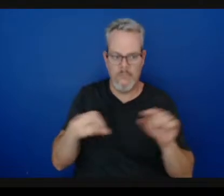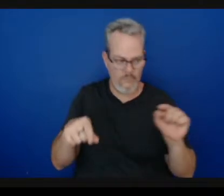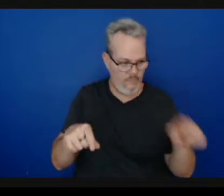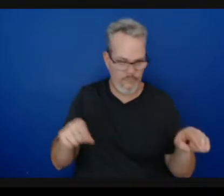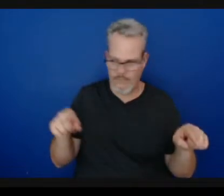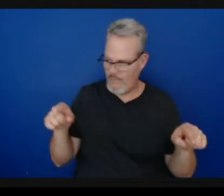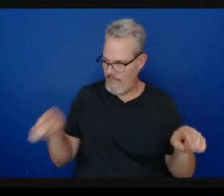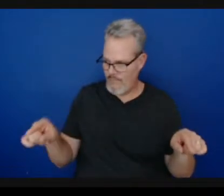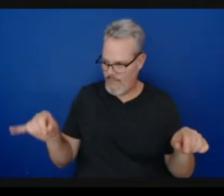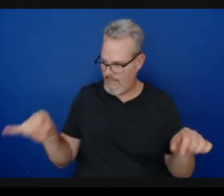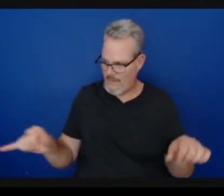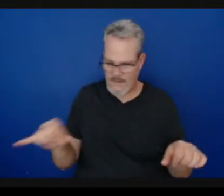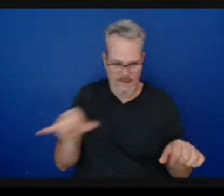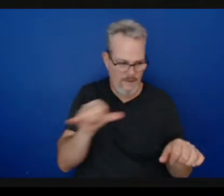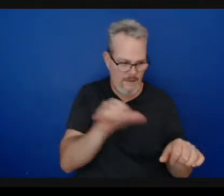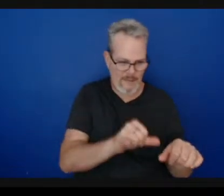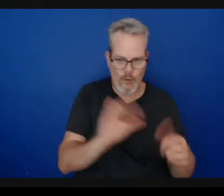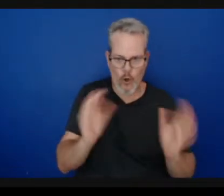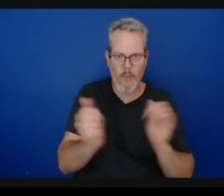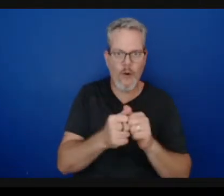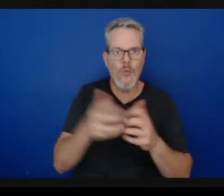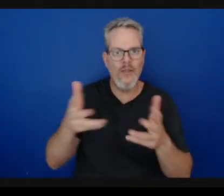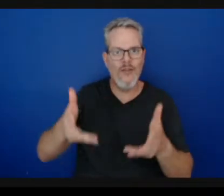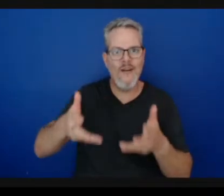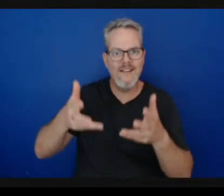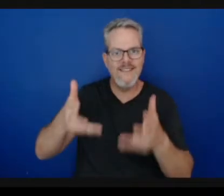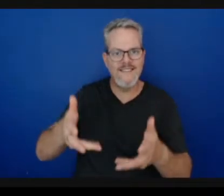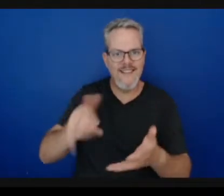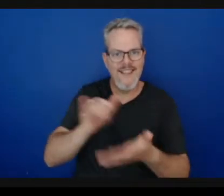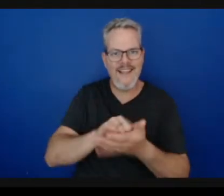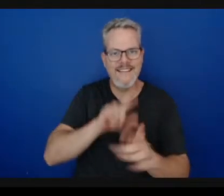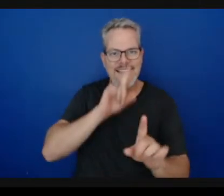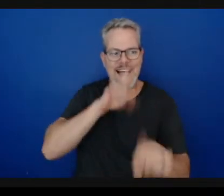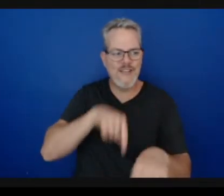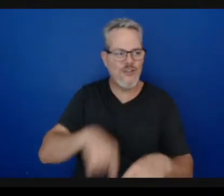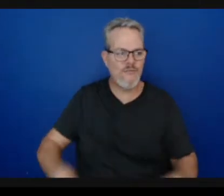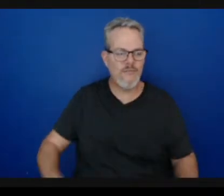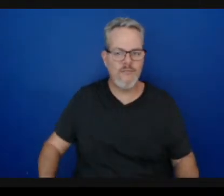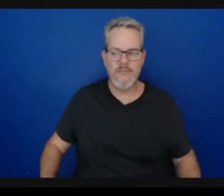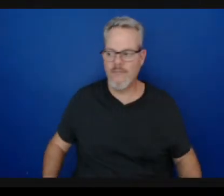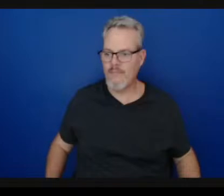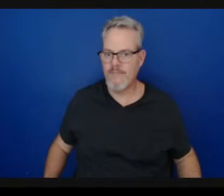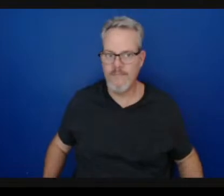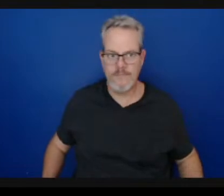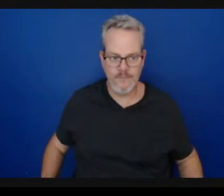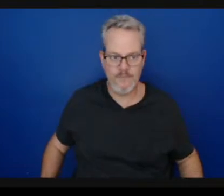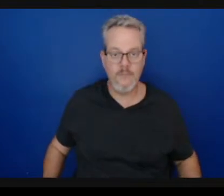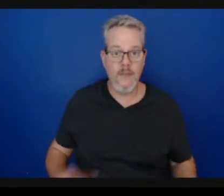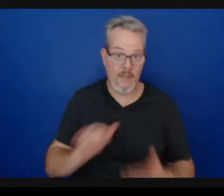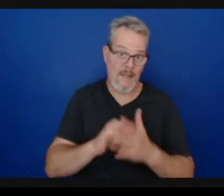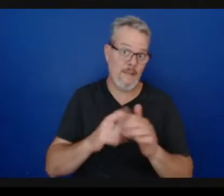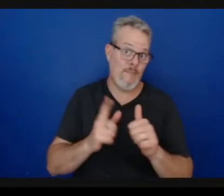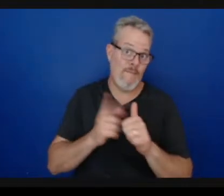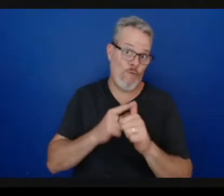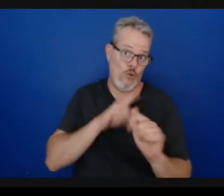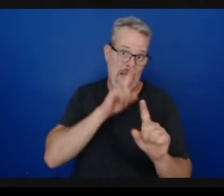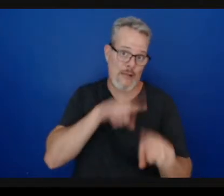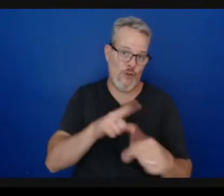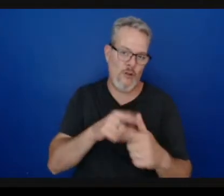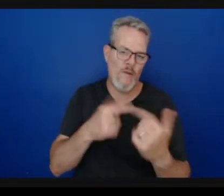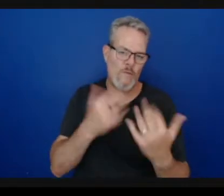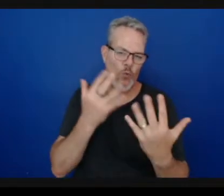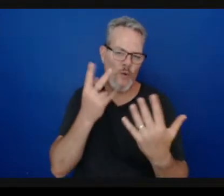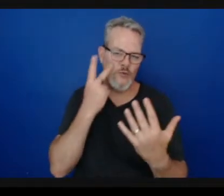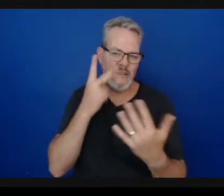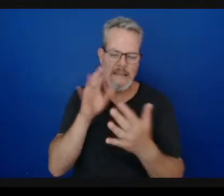other ones so far. So that's the answer. All right. Preliminary, of course. We'll have to wait for them to actually go through all of